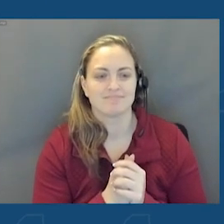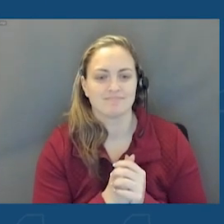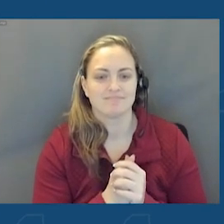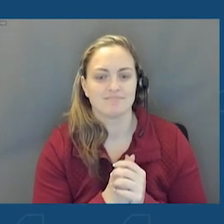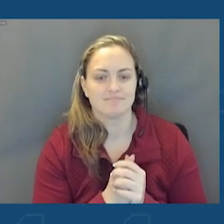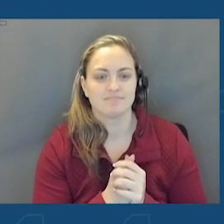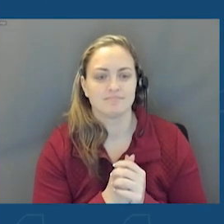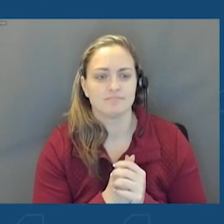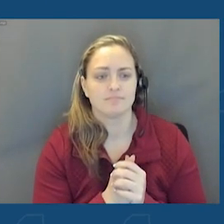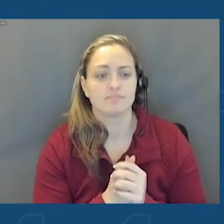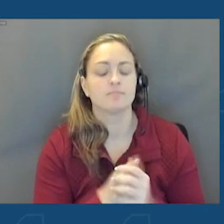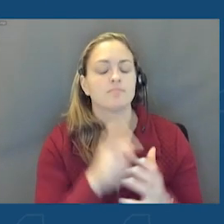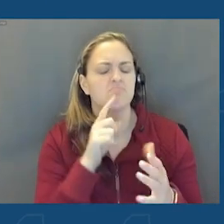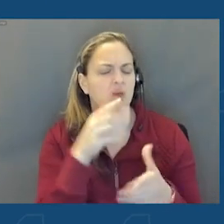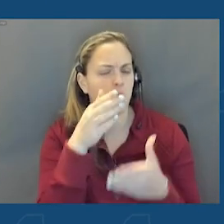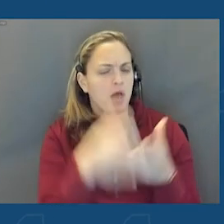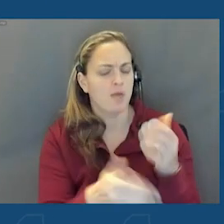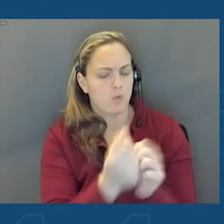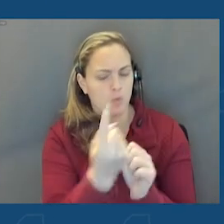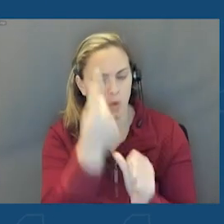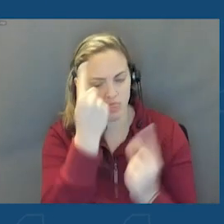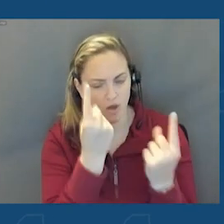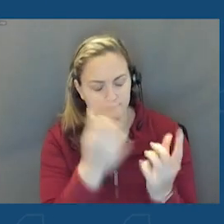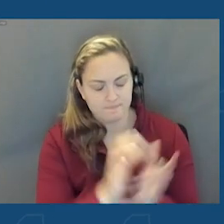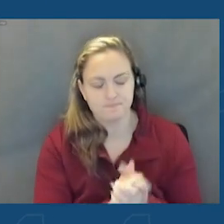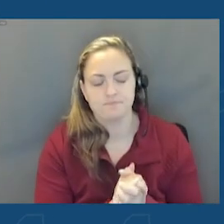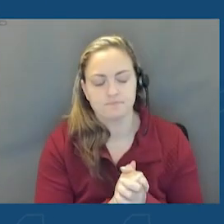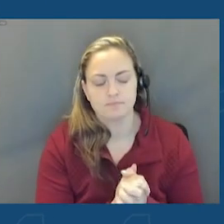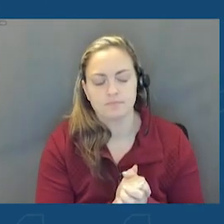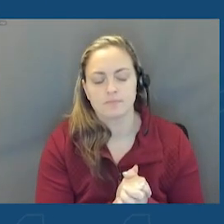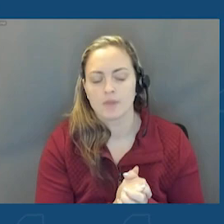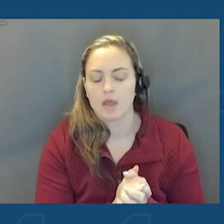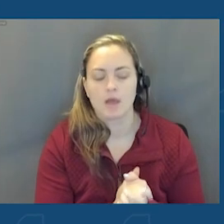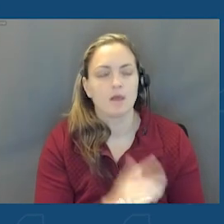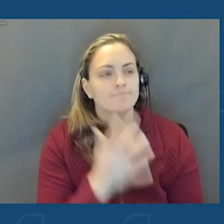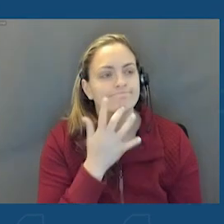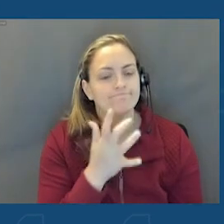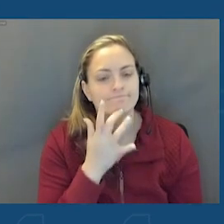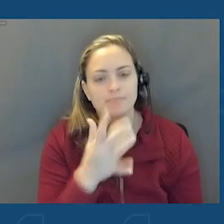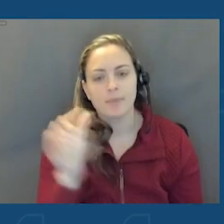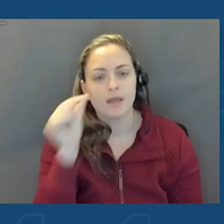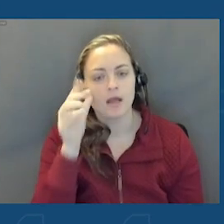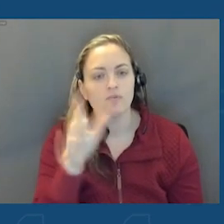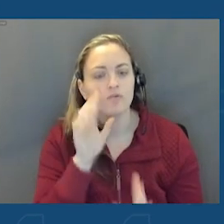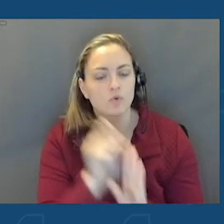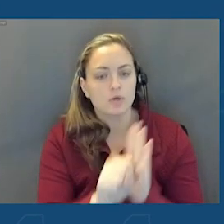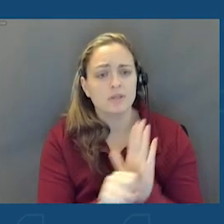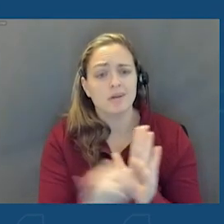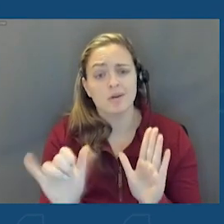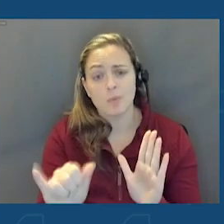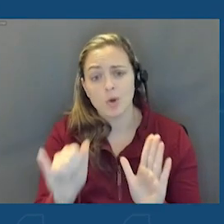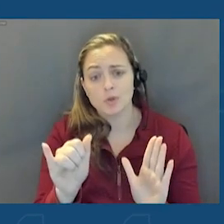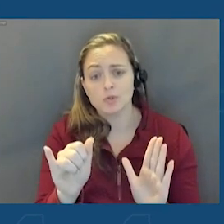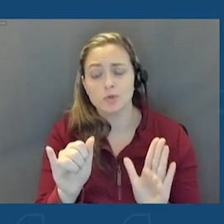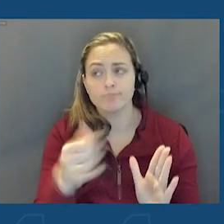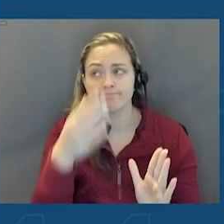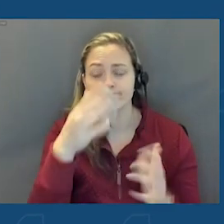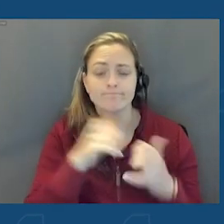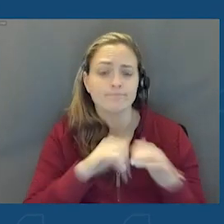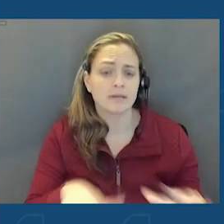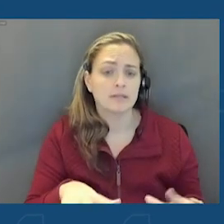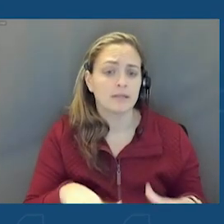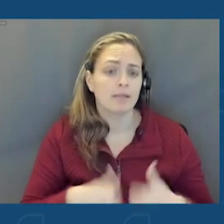I will close with one thought. I am blessed to be the governor of the state. I'm also blessed to live in a home that was